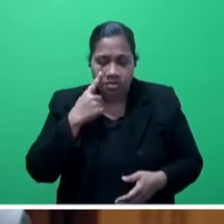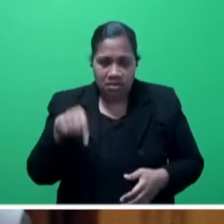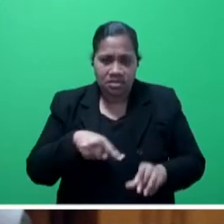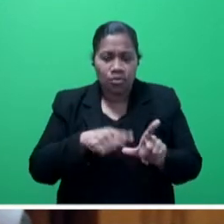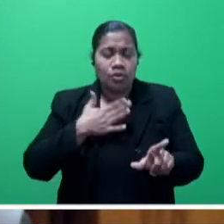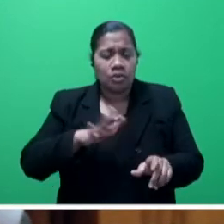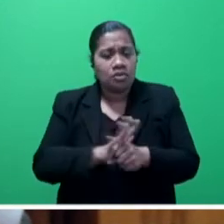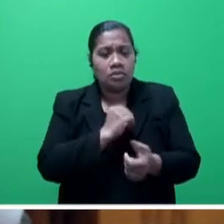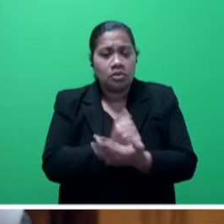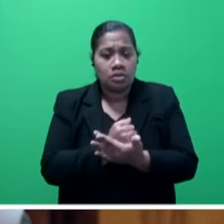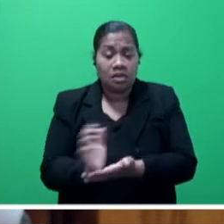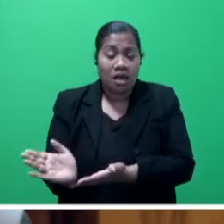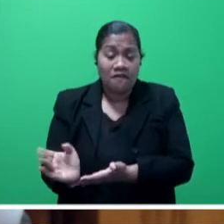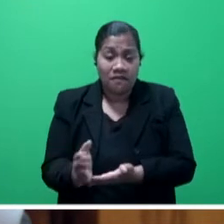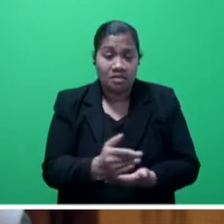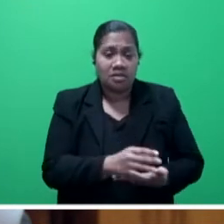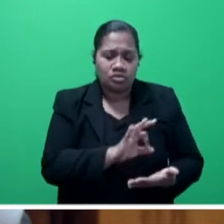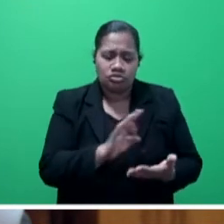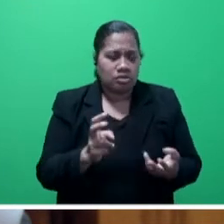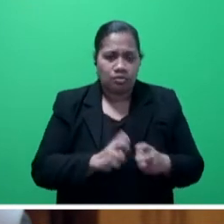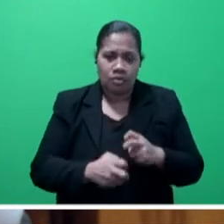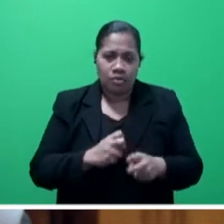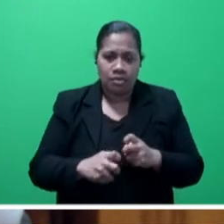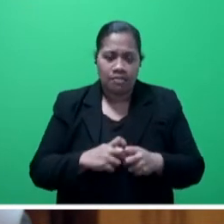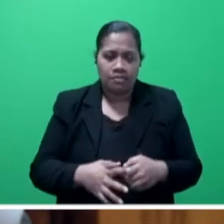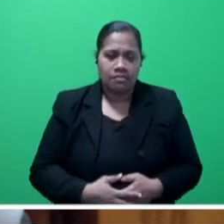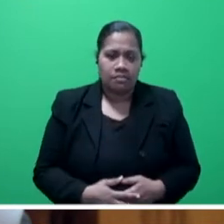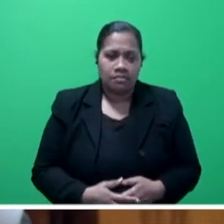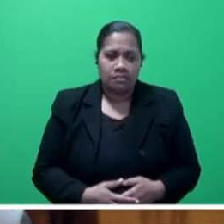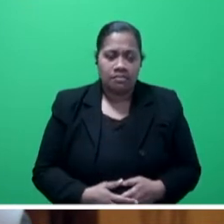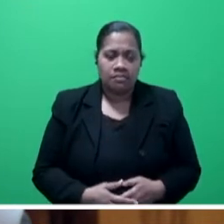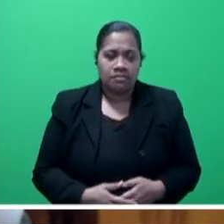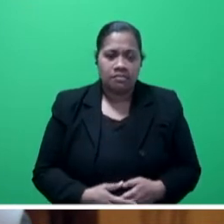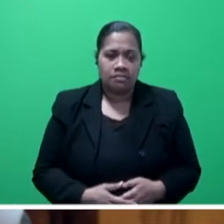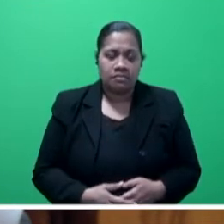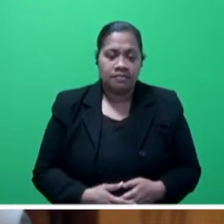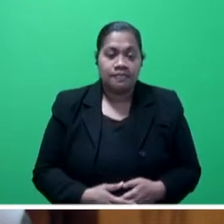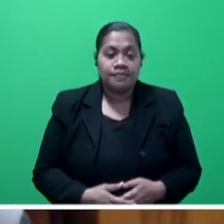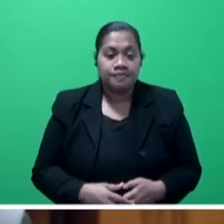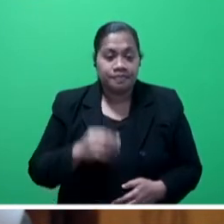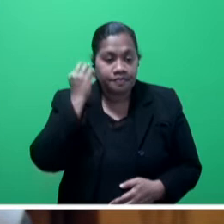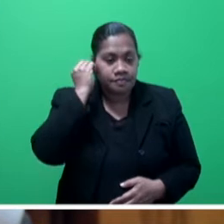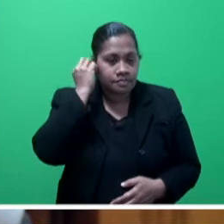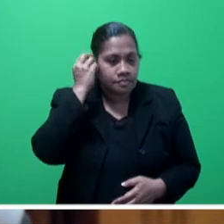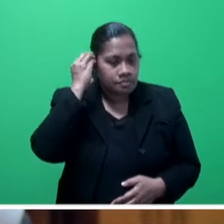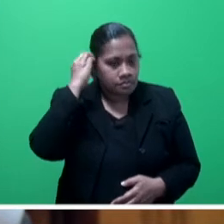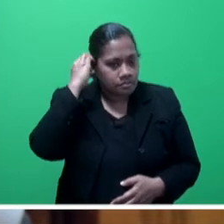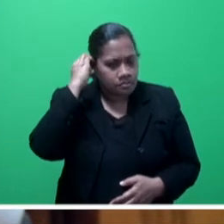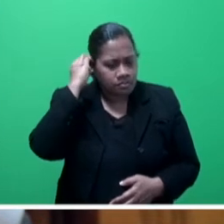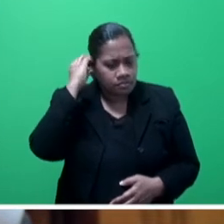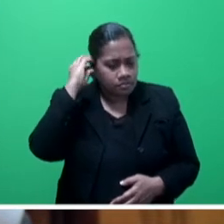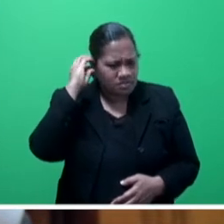that harvesting is not a problem and not a binding constraint, Mr. Speaker, said. Organic